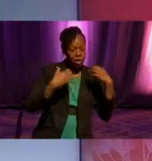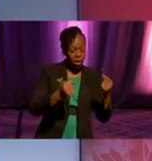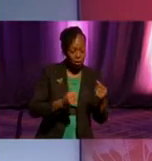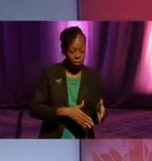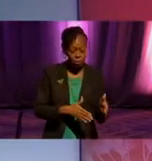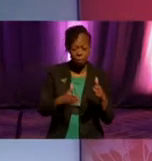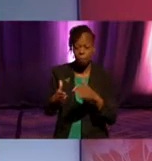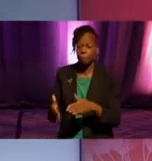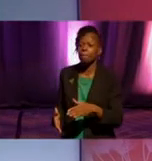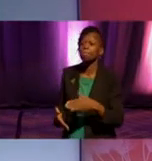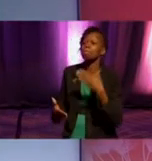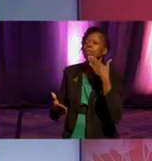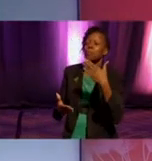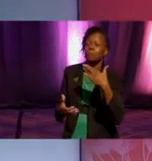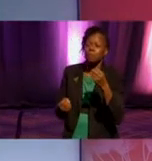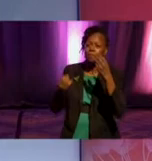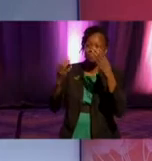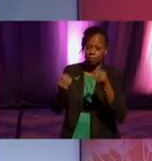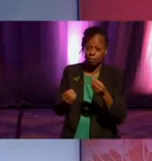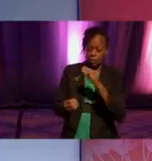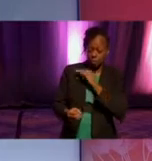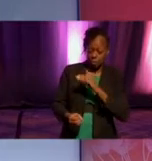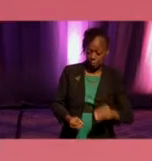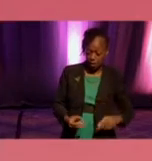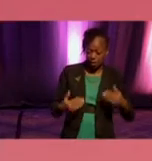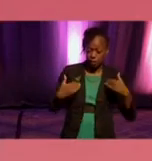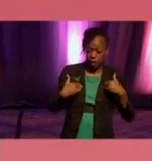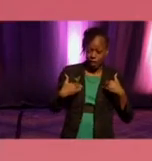Well, thank you so much, Mayor Bowser, for having me.